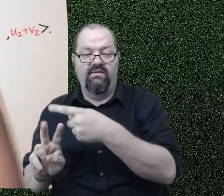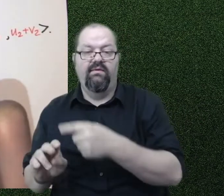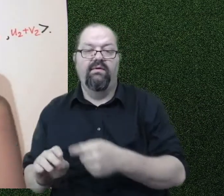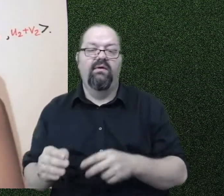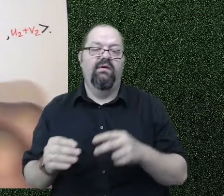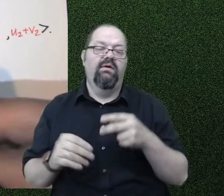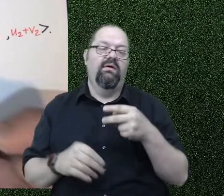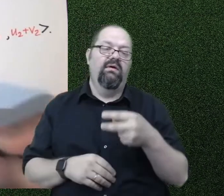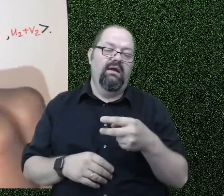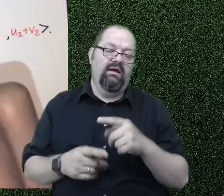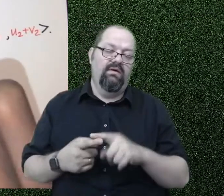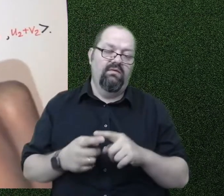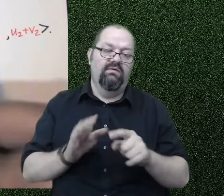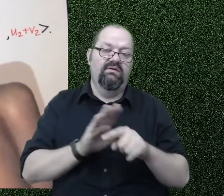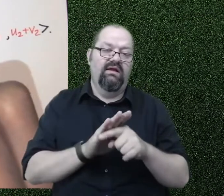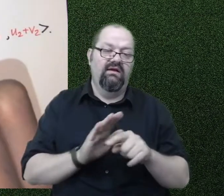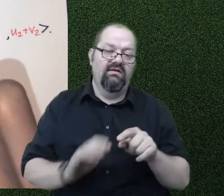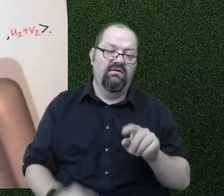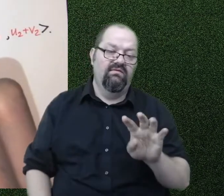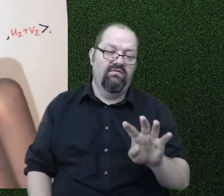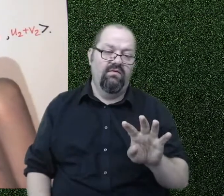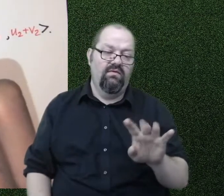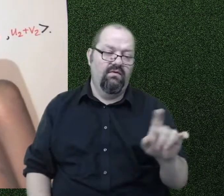negative 4, 2.